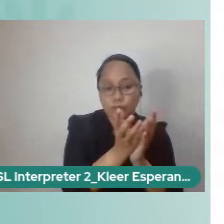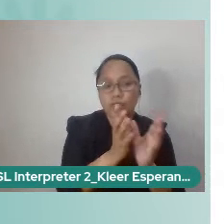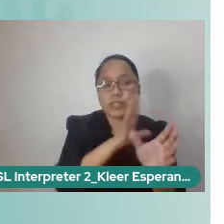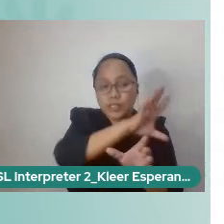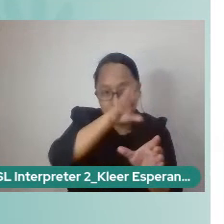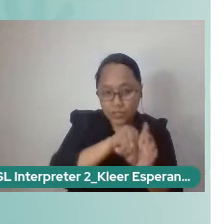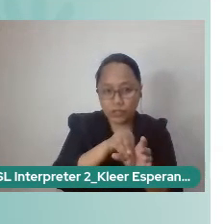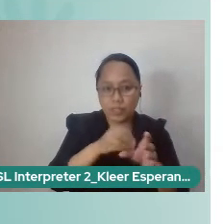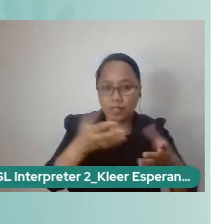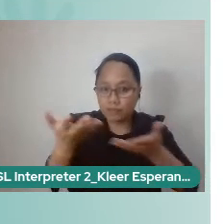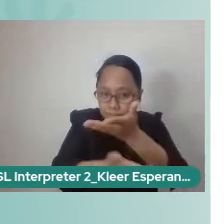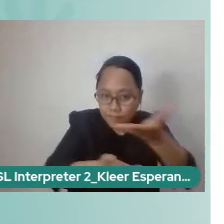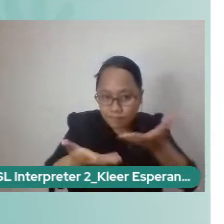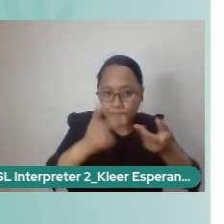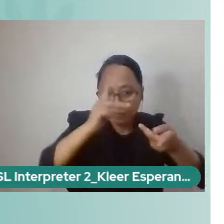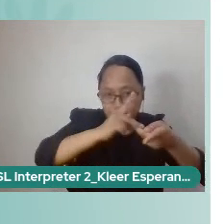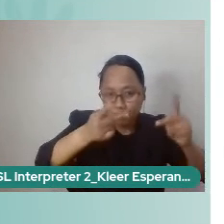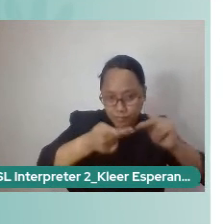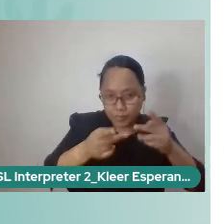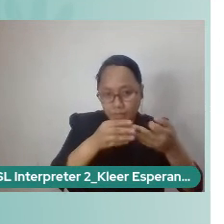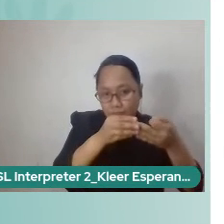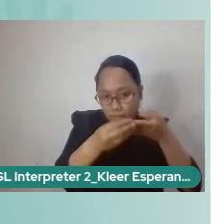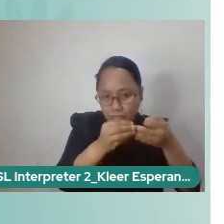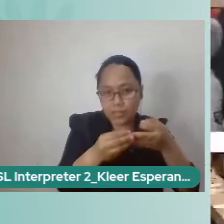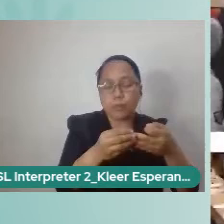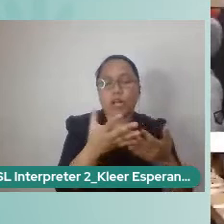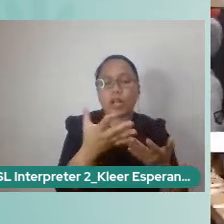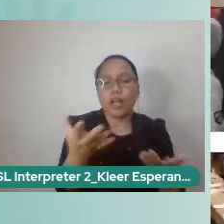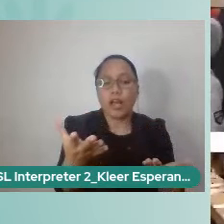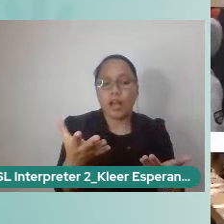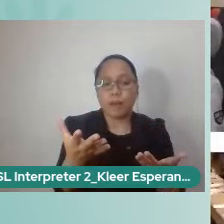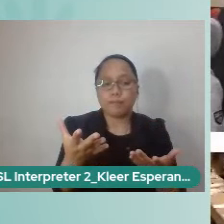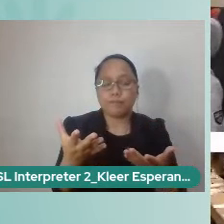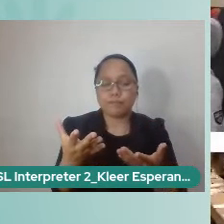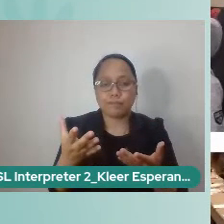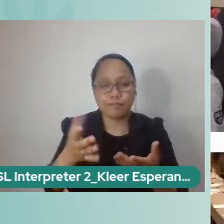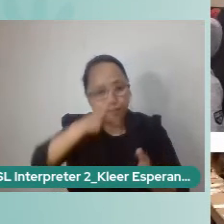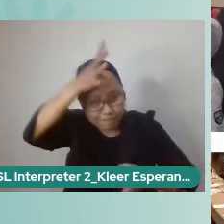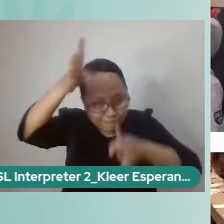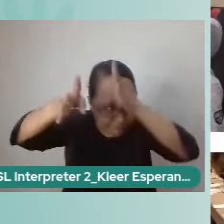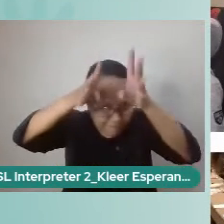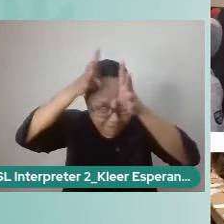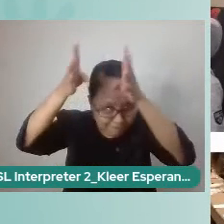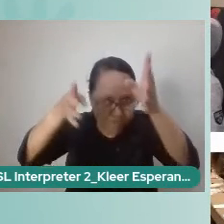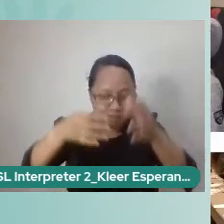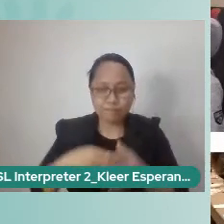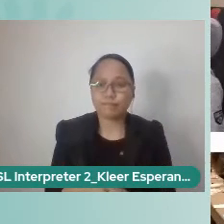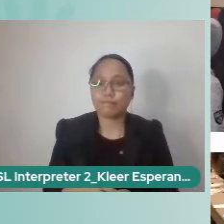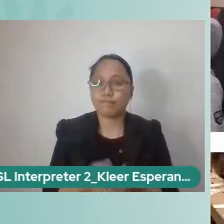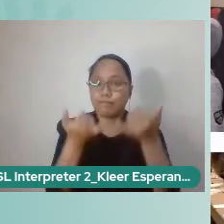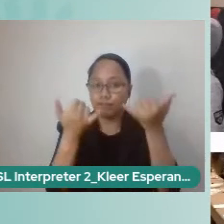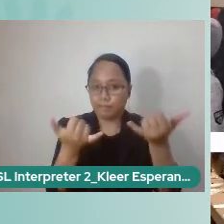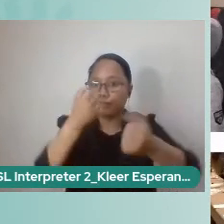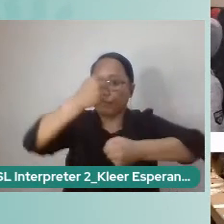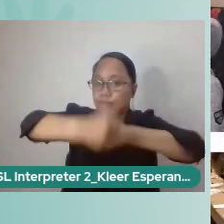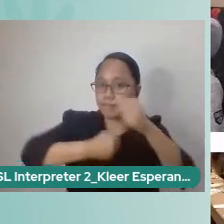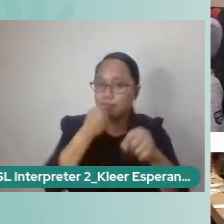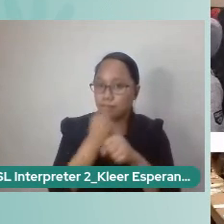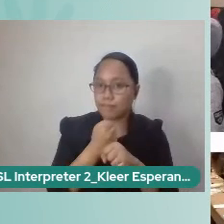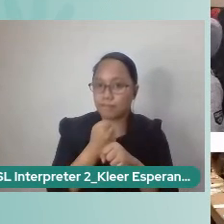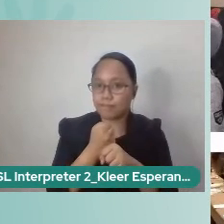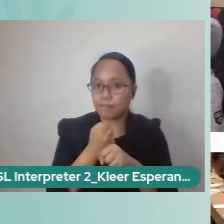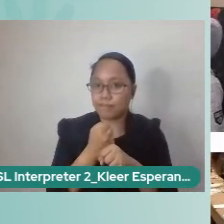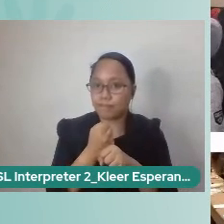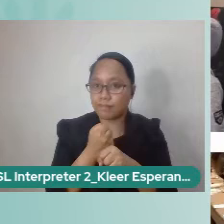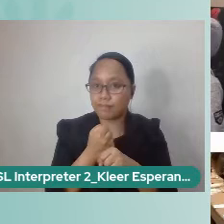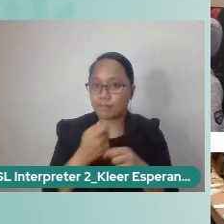embrace innovative solution, and recognize and celebrate effort. So this year, this is some